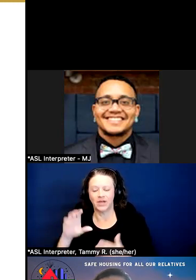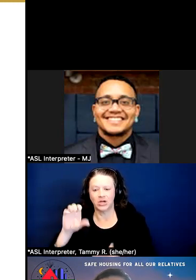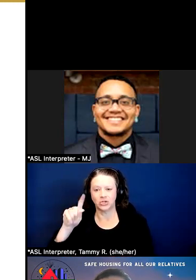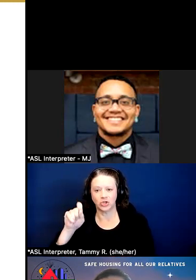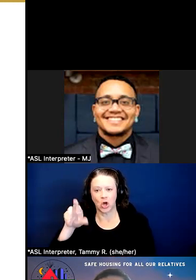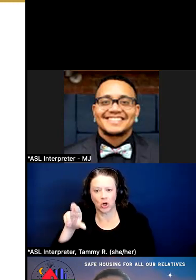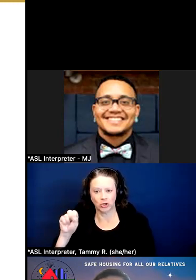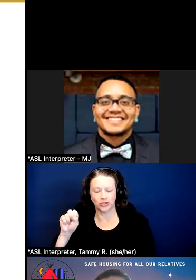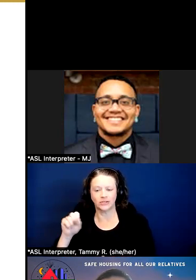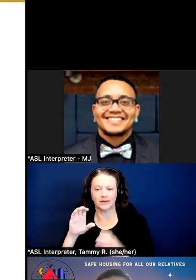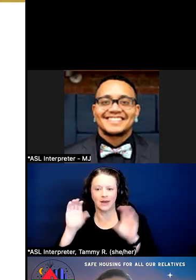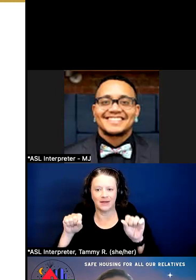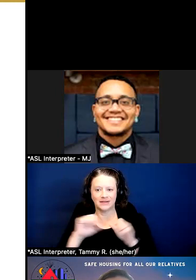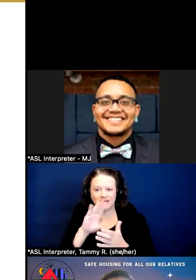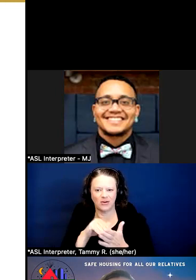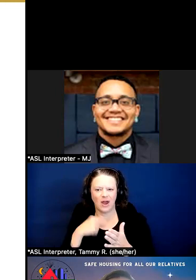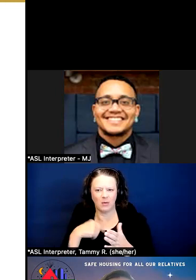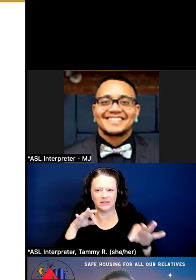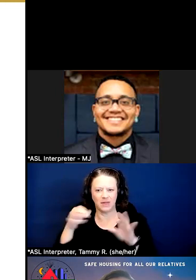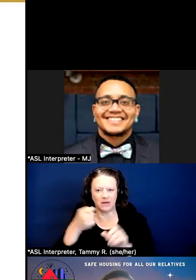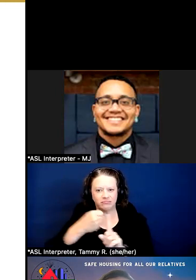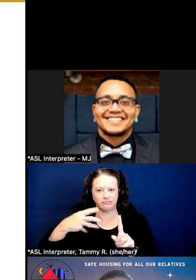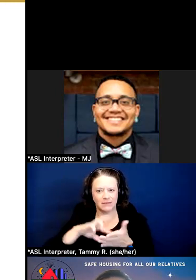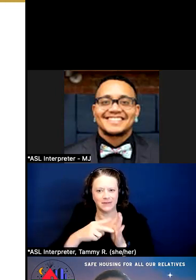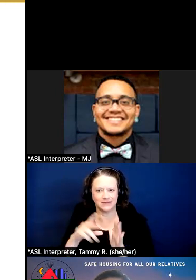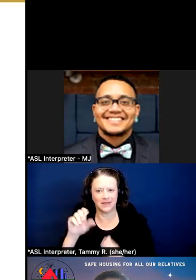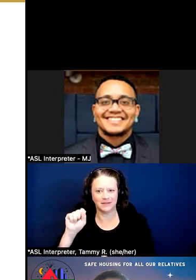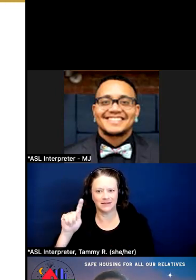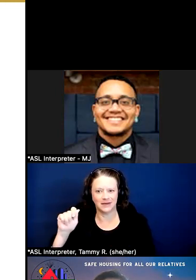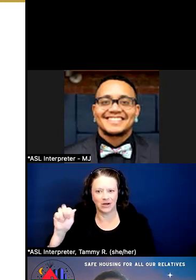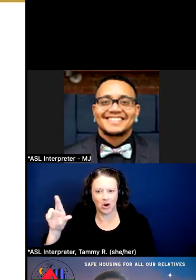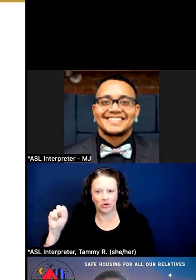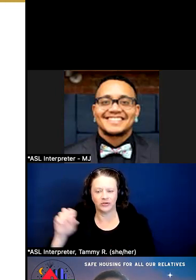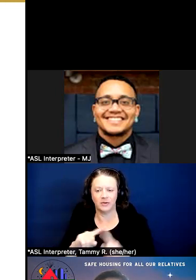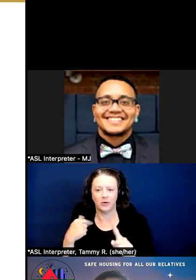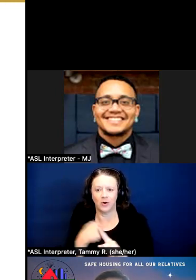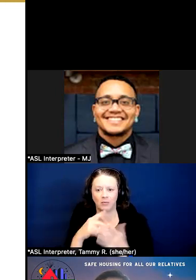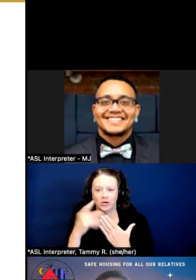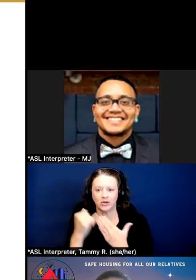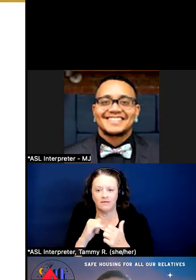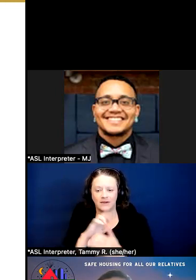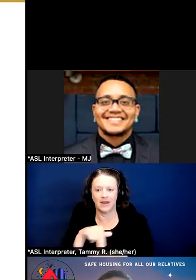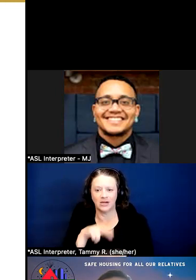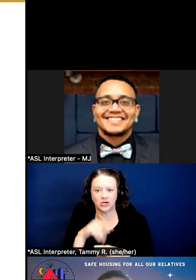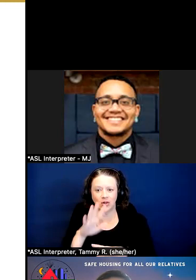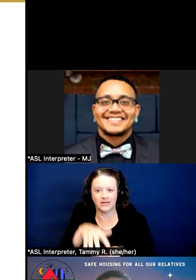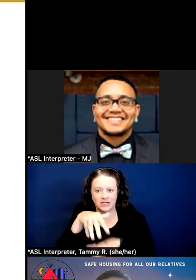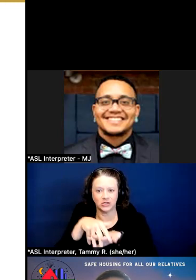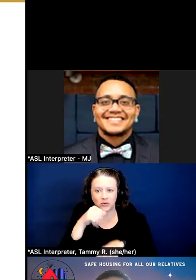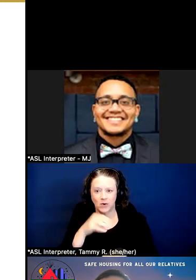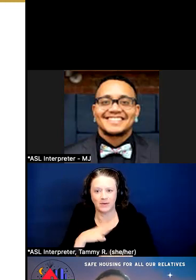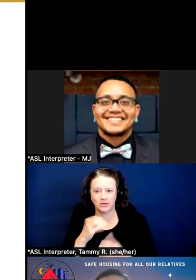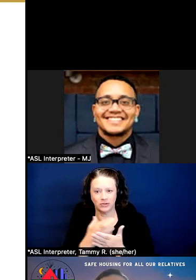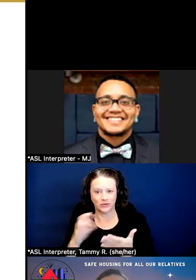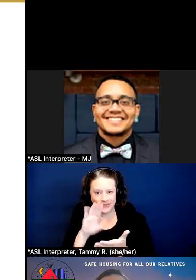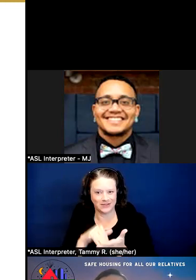little bit about our acronym in a minute. But we are a project also of the National Indigenous Women's Resource Center, as Heidi just